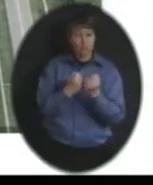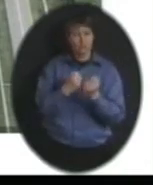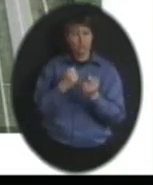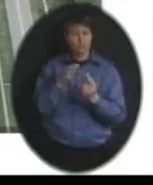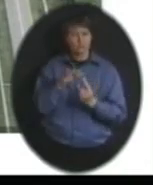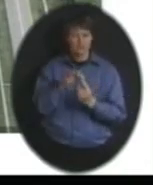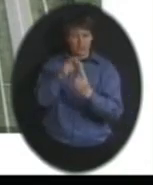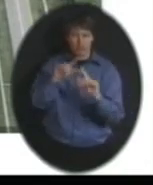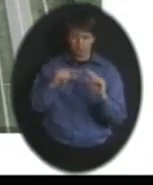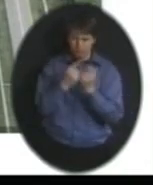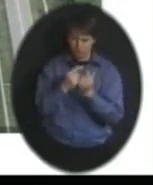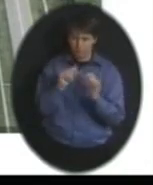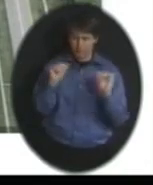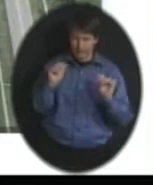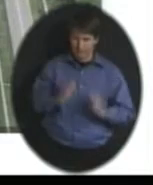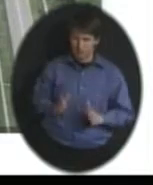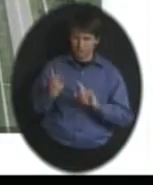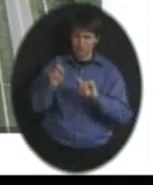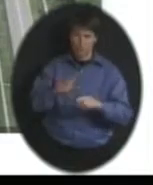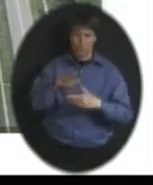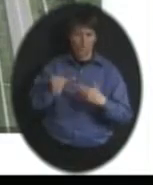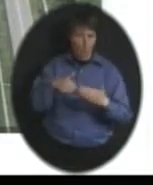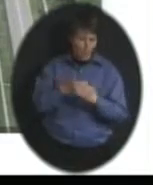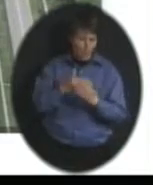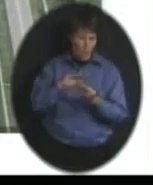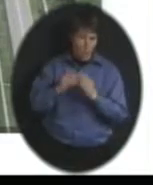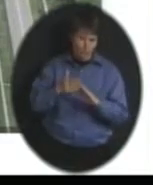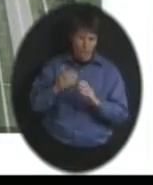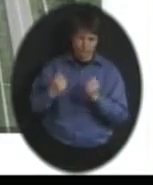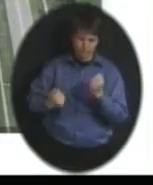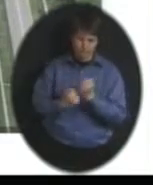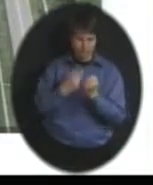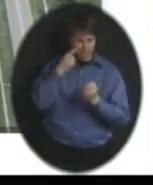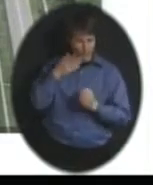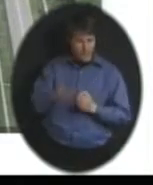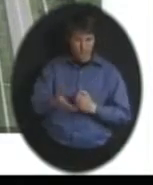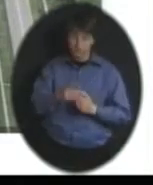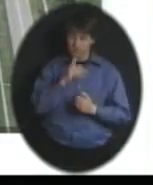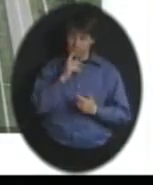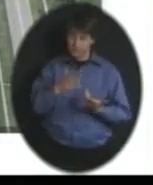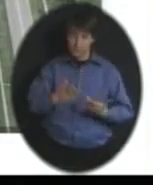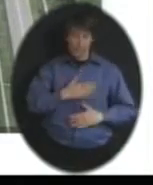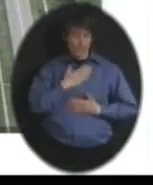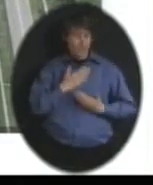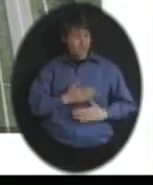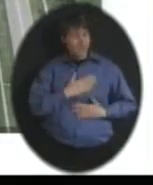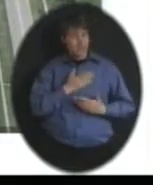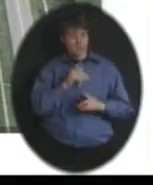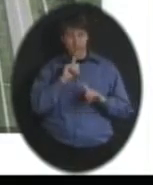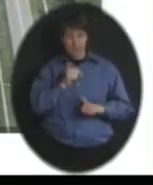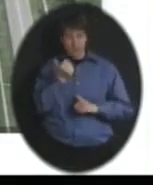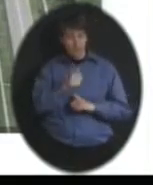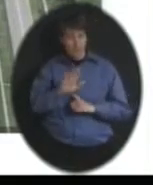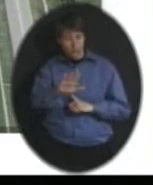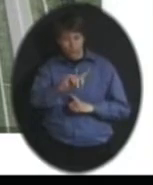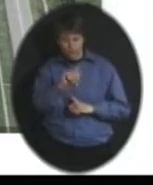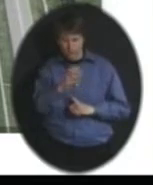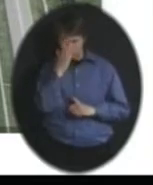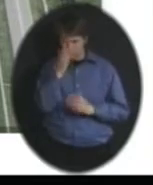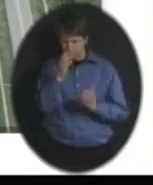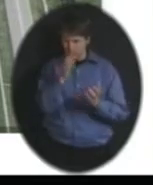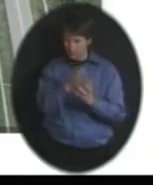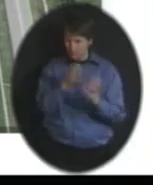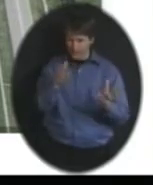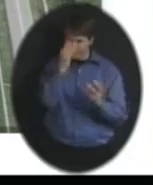of athletes can go and an entire community can cheer for them. So I'd be happy to take any questions. I know that's a lot of